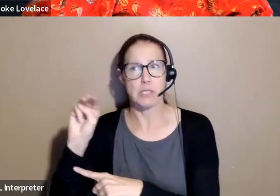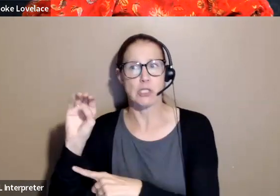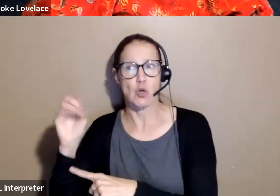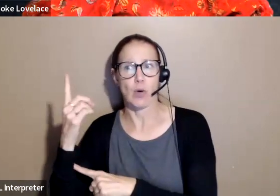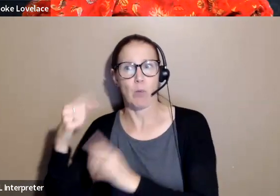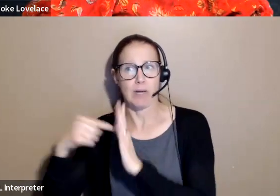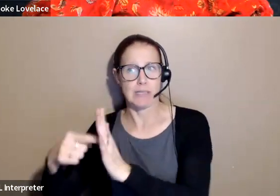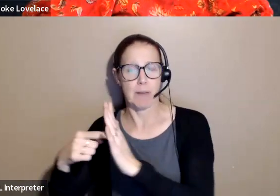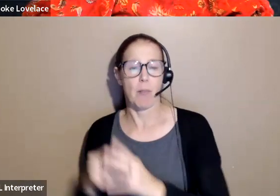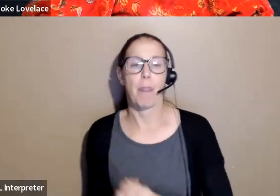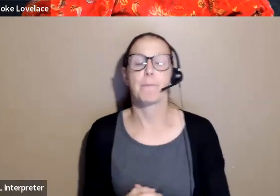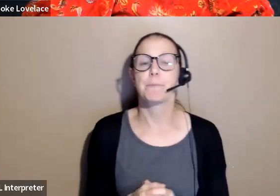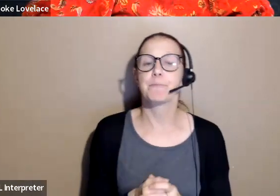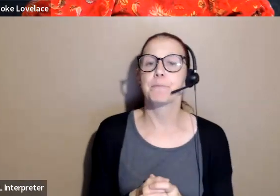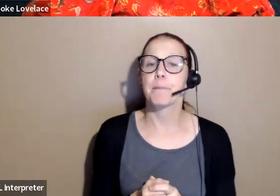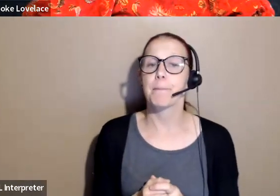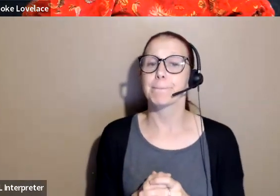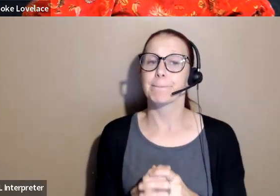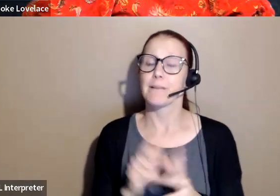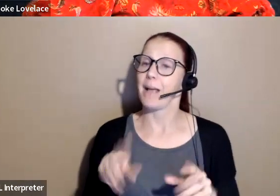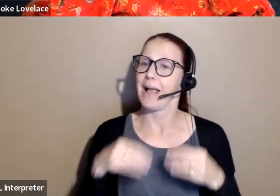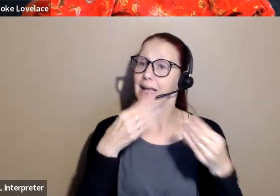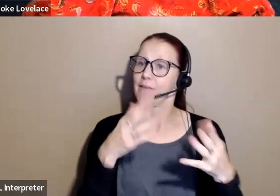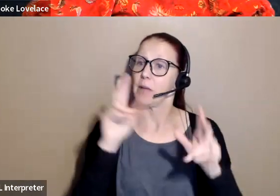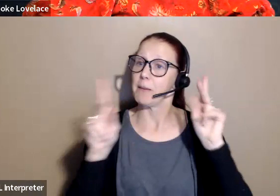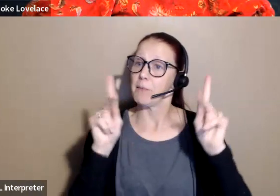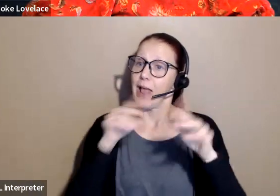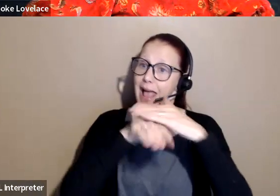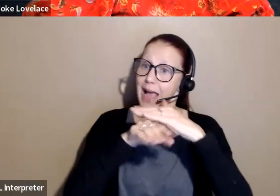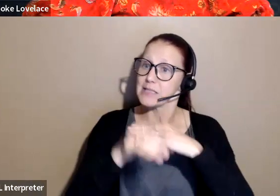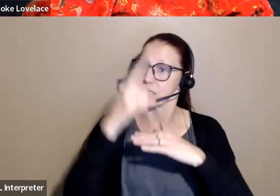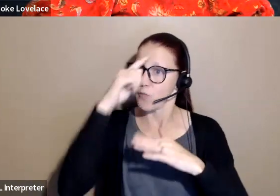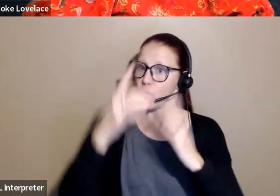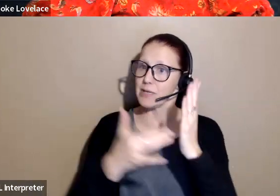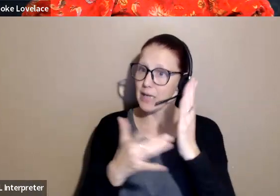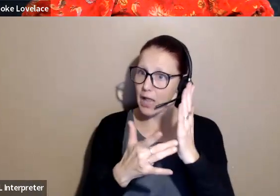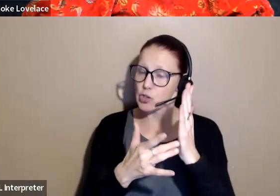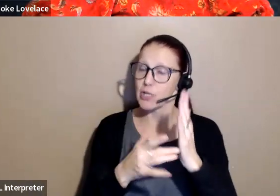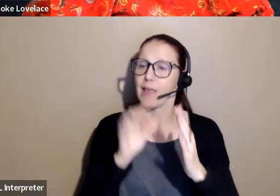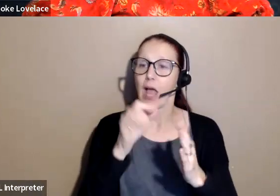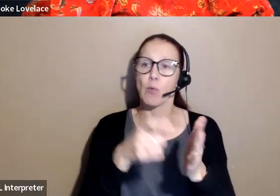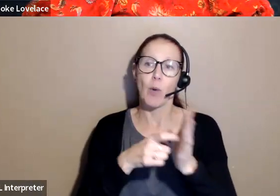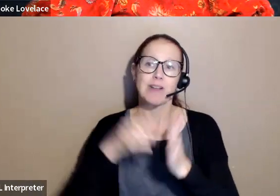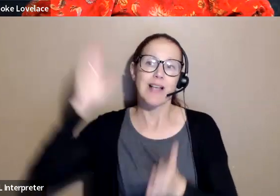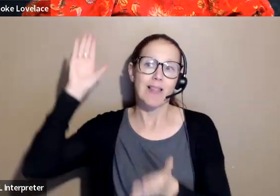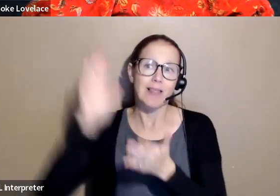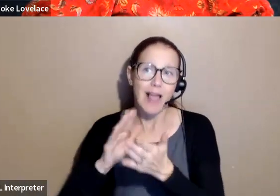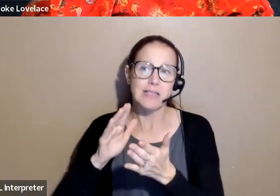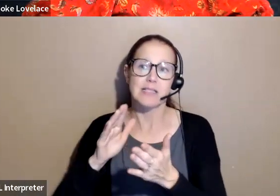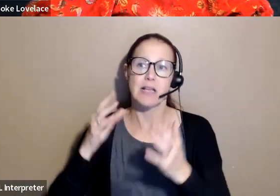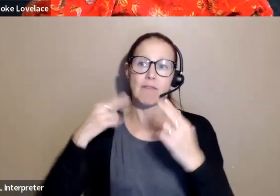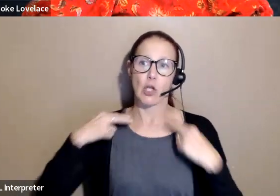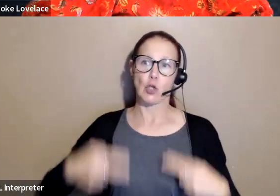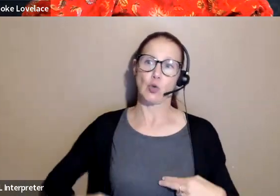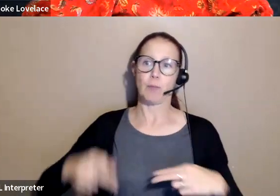is that by giving people access to technology that then requires less of that human touch, and